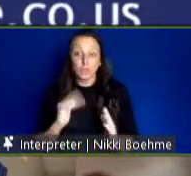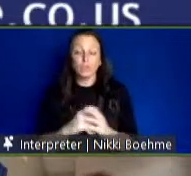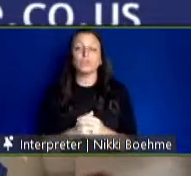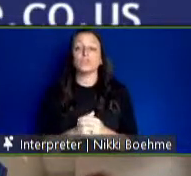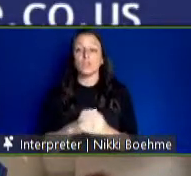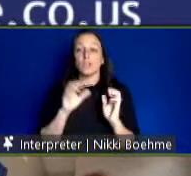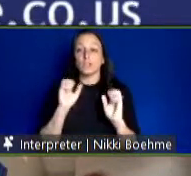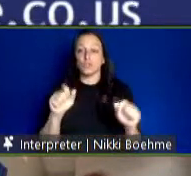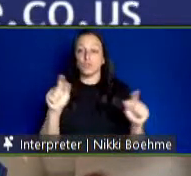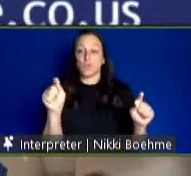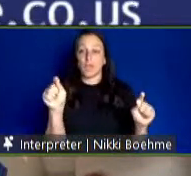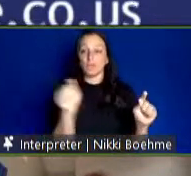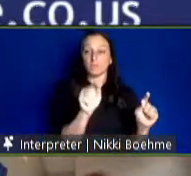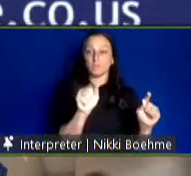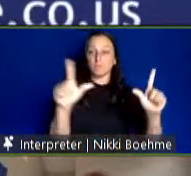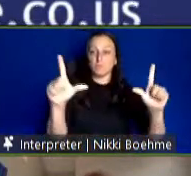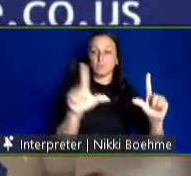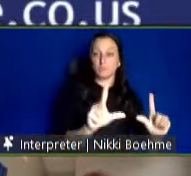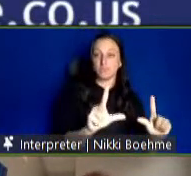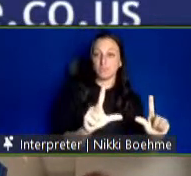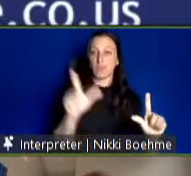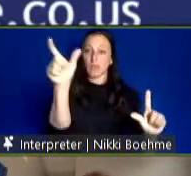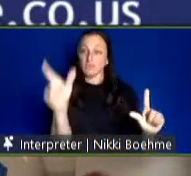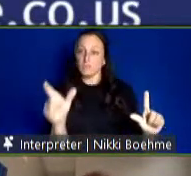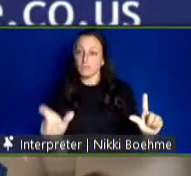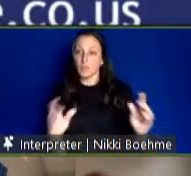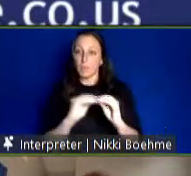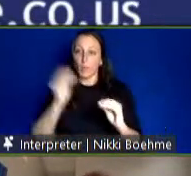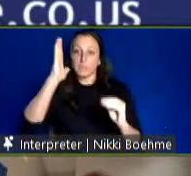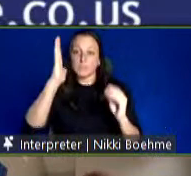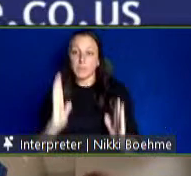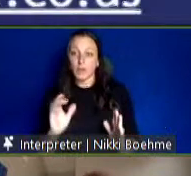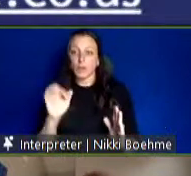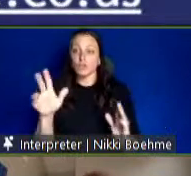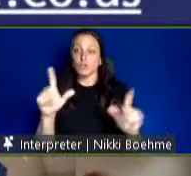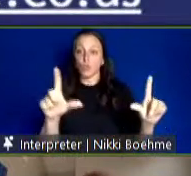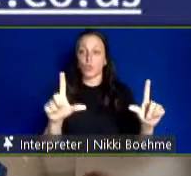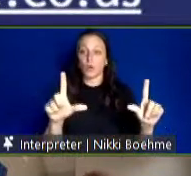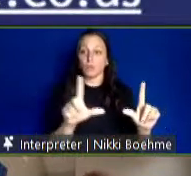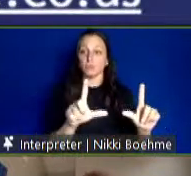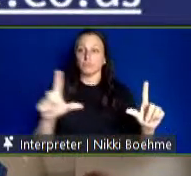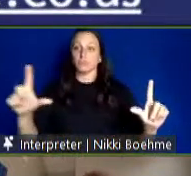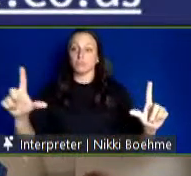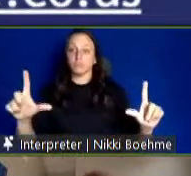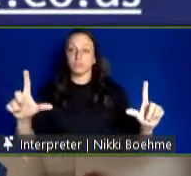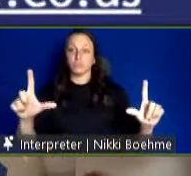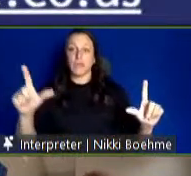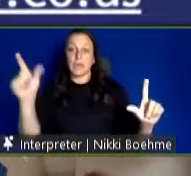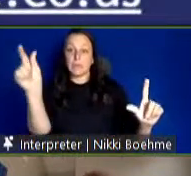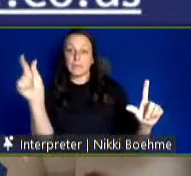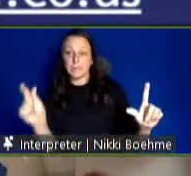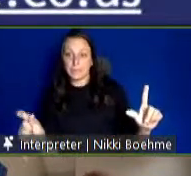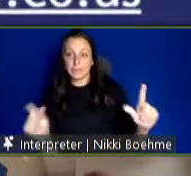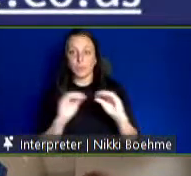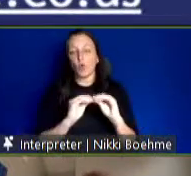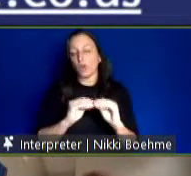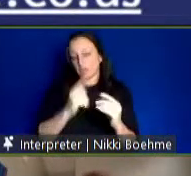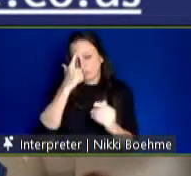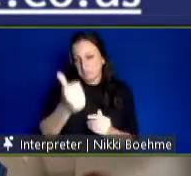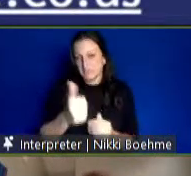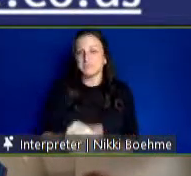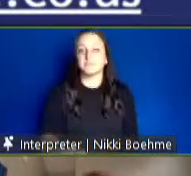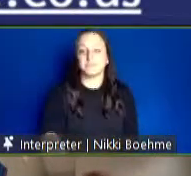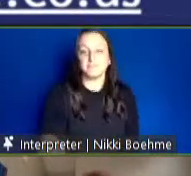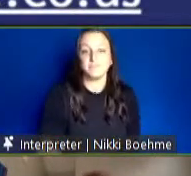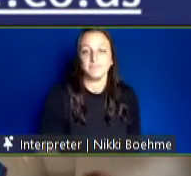you can slide that bar to get more speakers in the view or to get a larger presentation, whatever best suits your needs. So we've